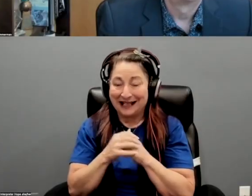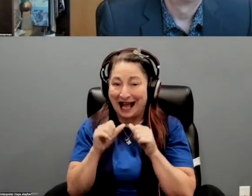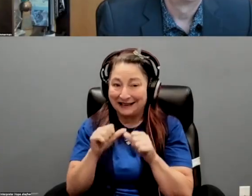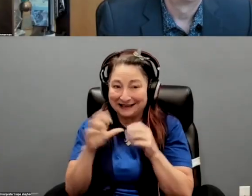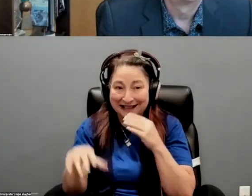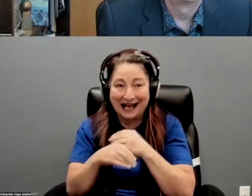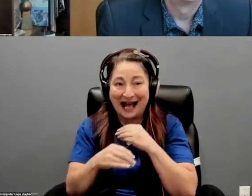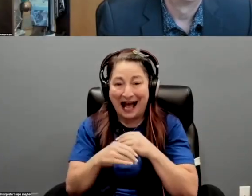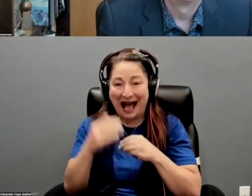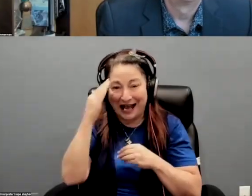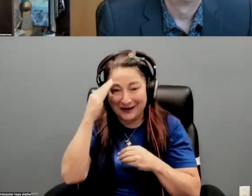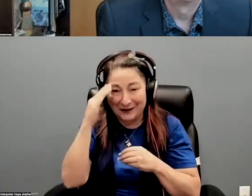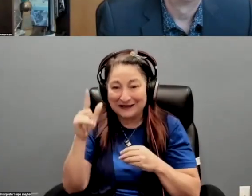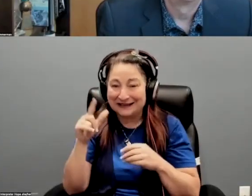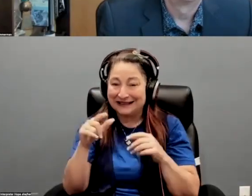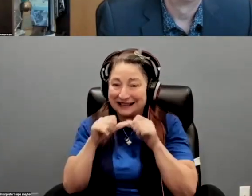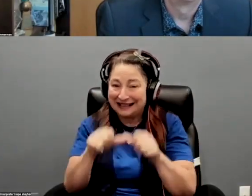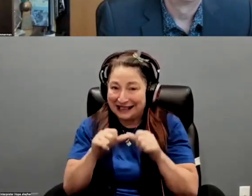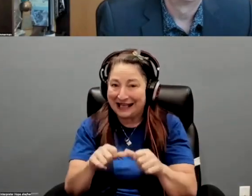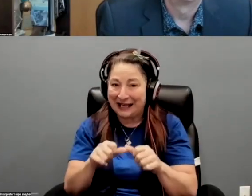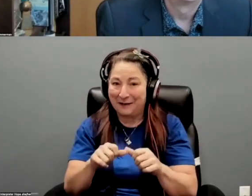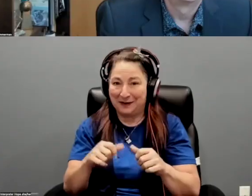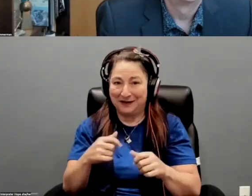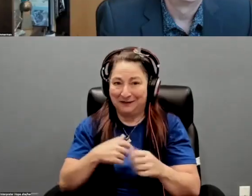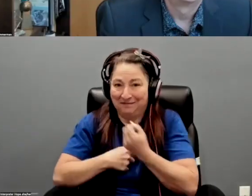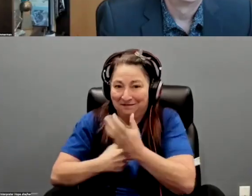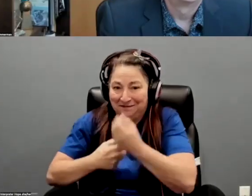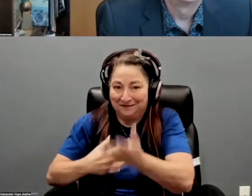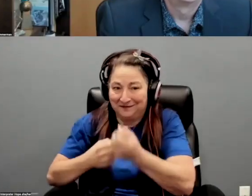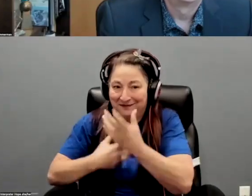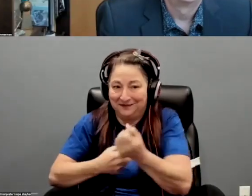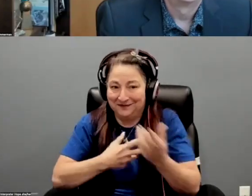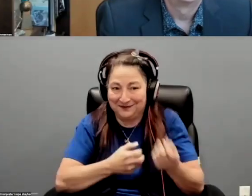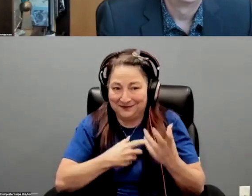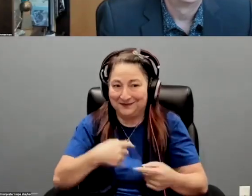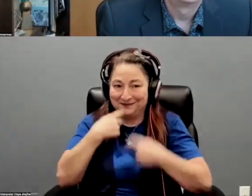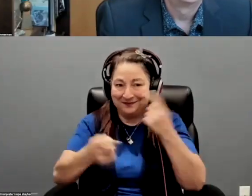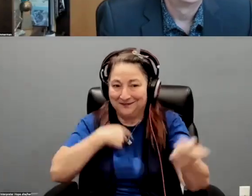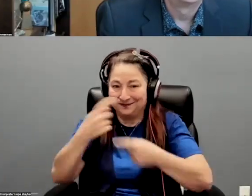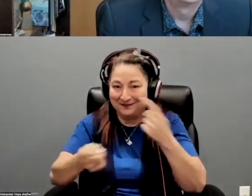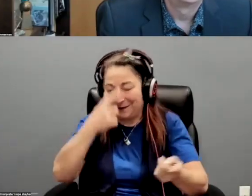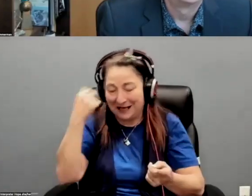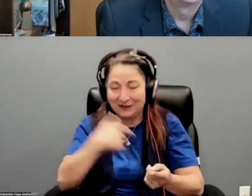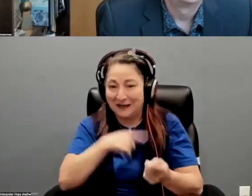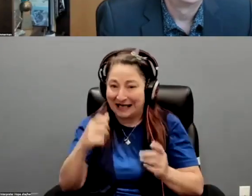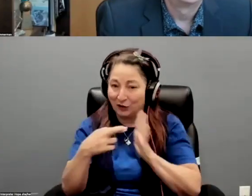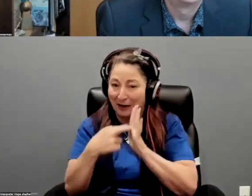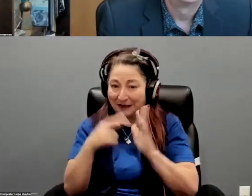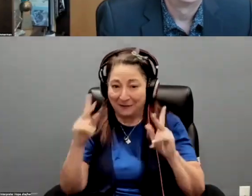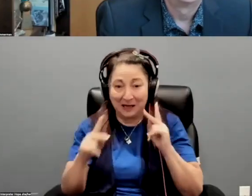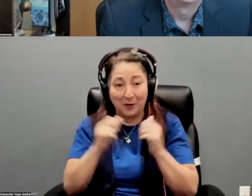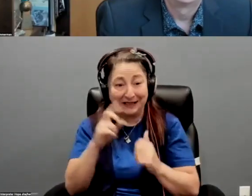you're here. You gotta keep using your voices because we do need to see the mature people with disabilities like